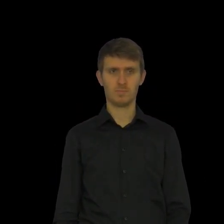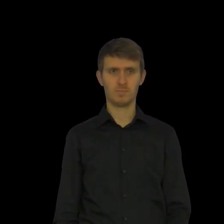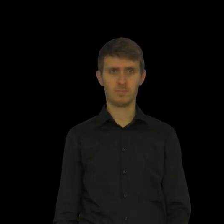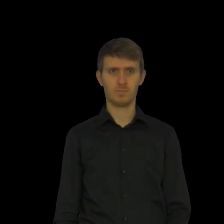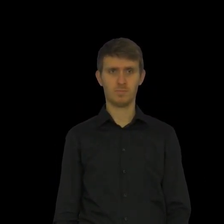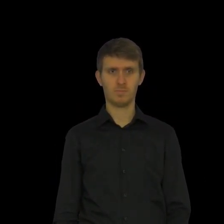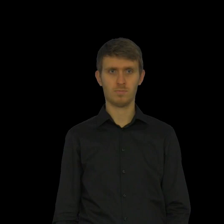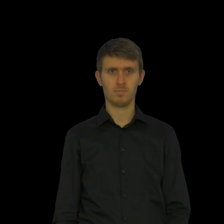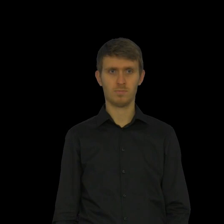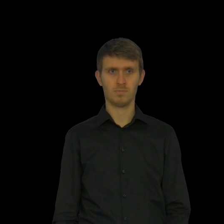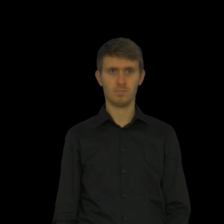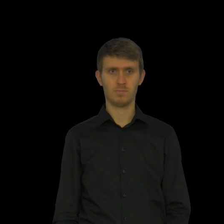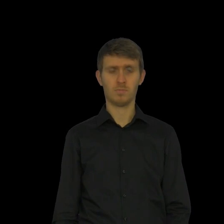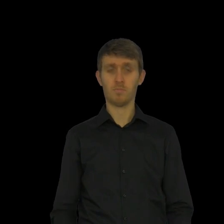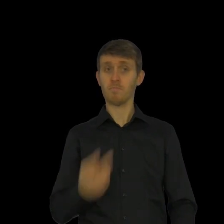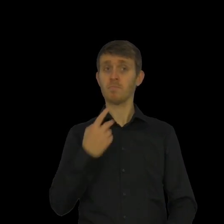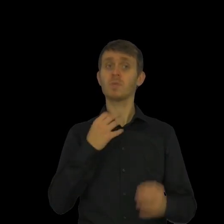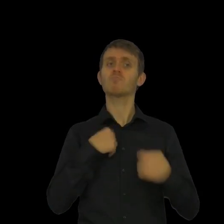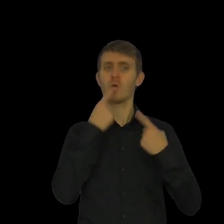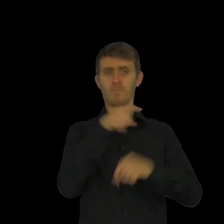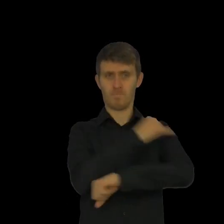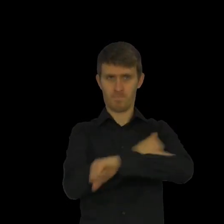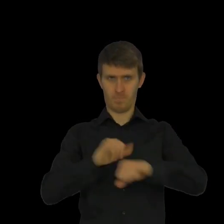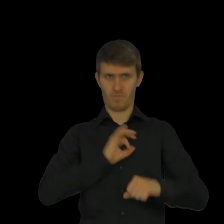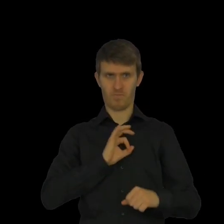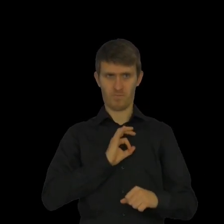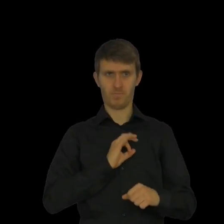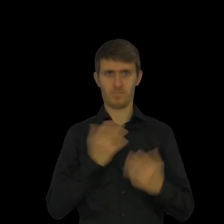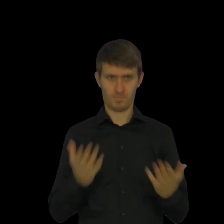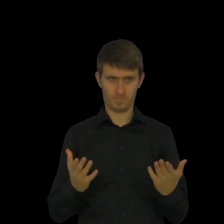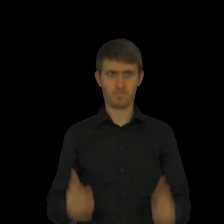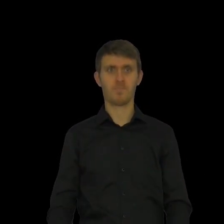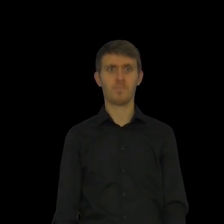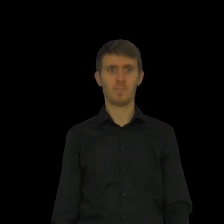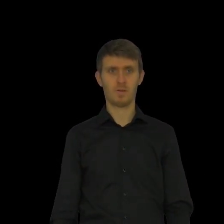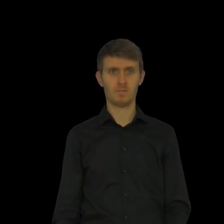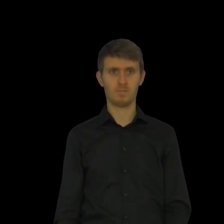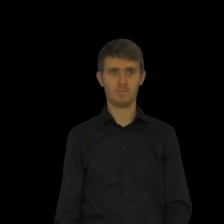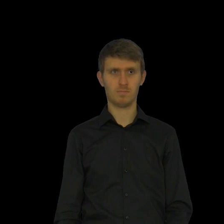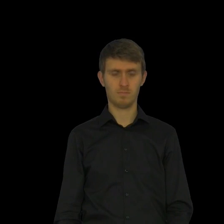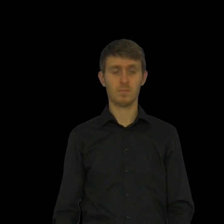in yellow because we're talking about lemons so let's say that's our number